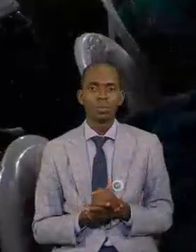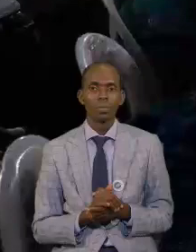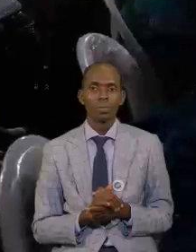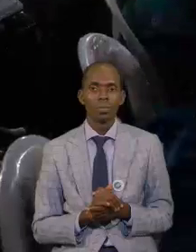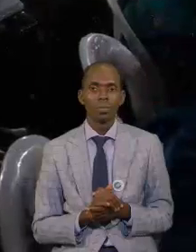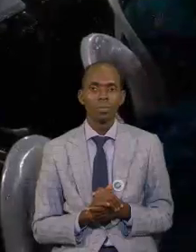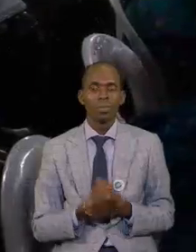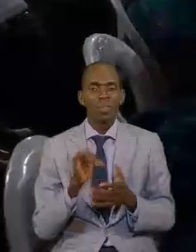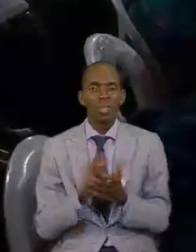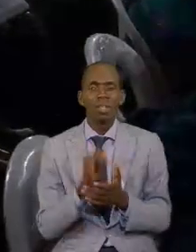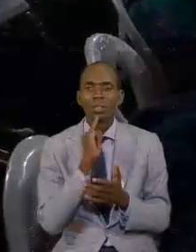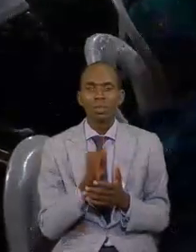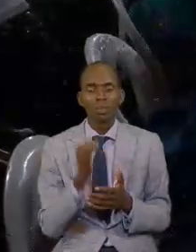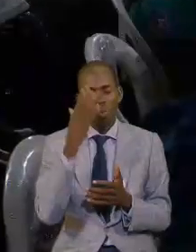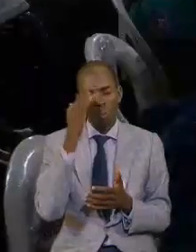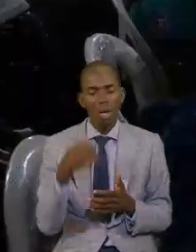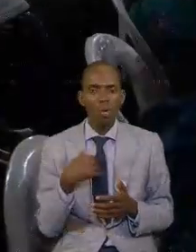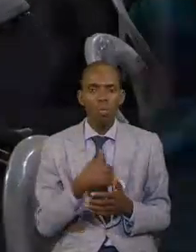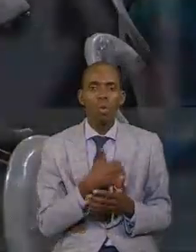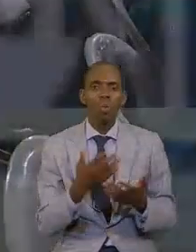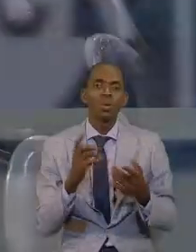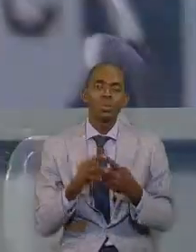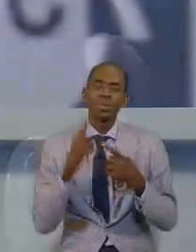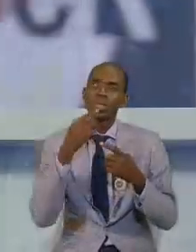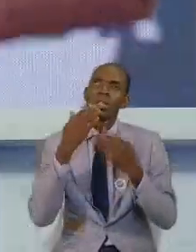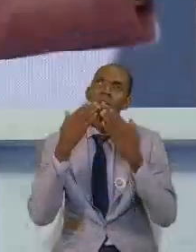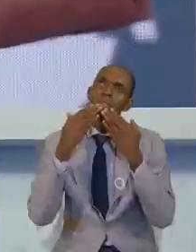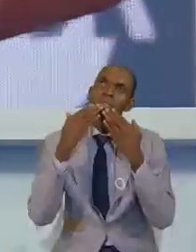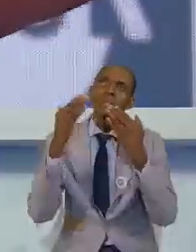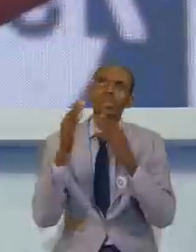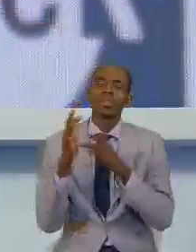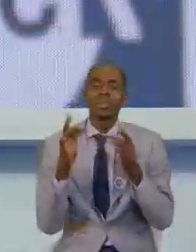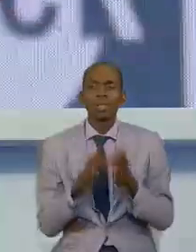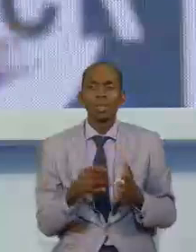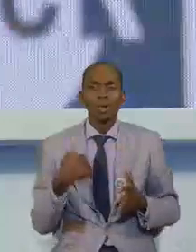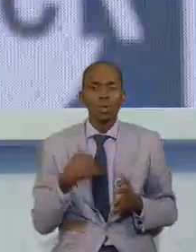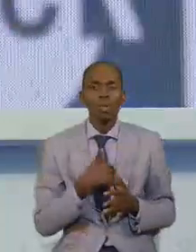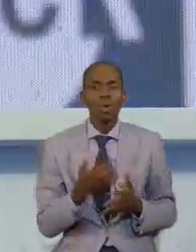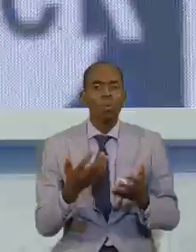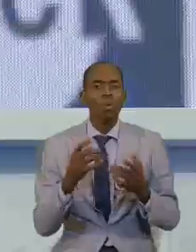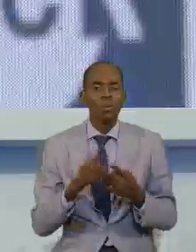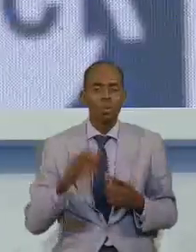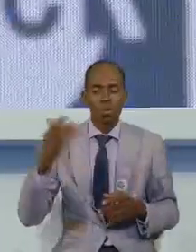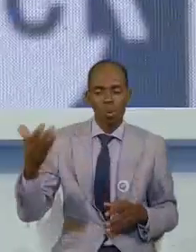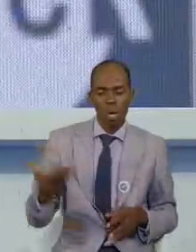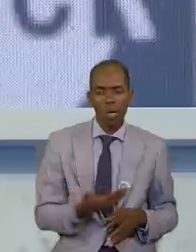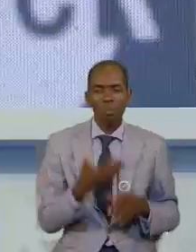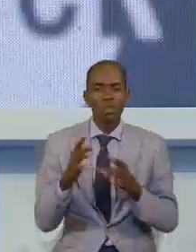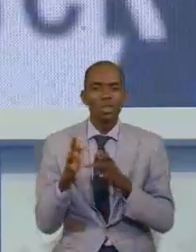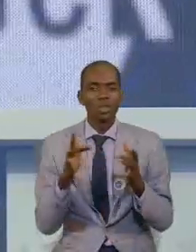That's why I want to say thank you, Jesus. We want to welcome Jesus to our hearts.